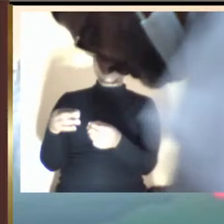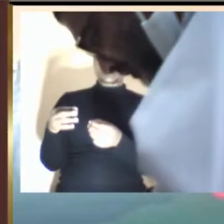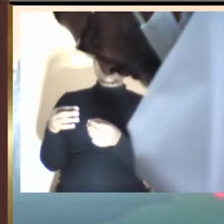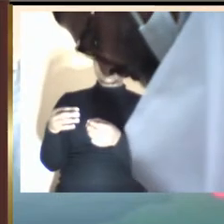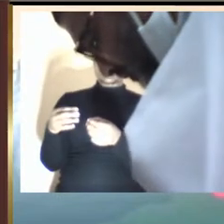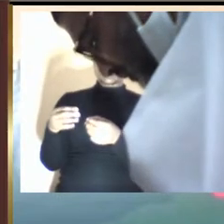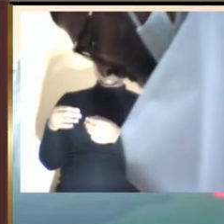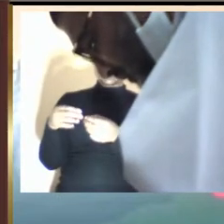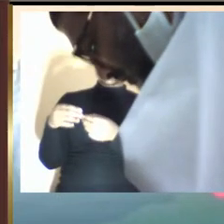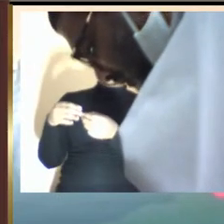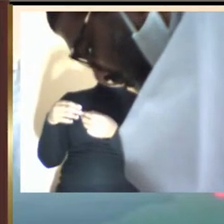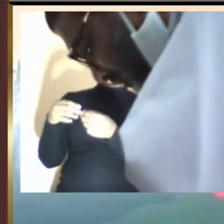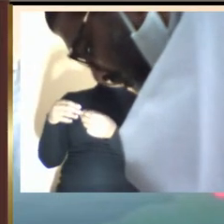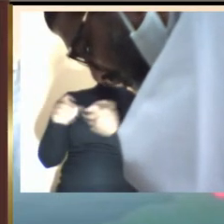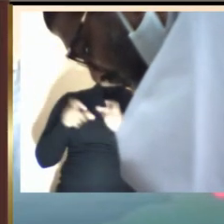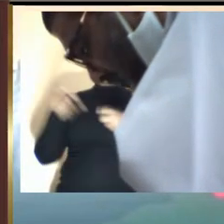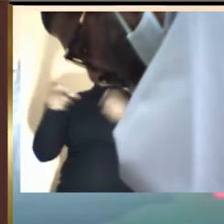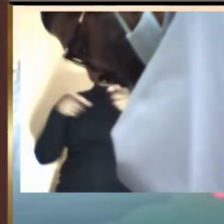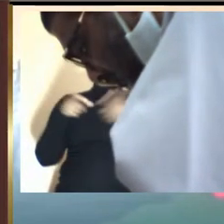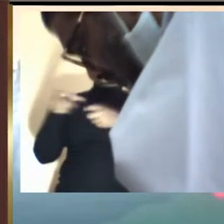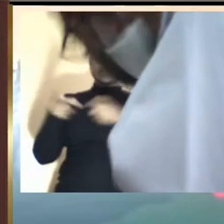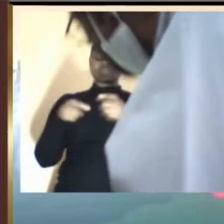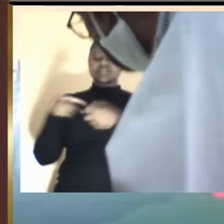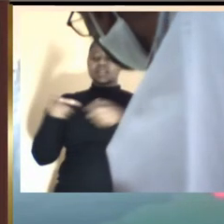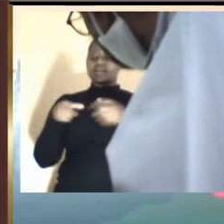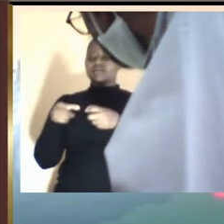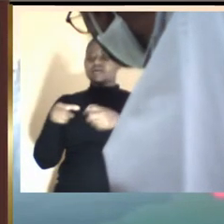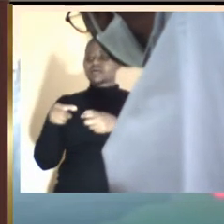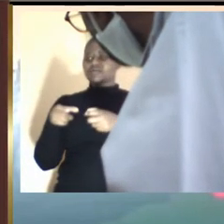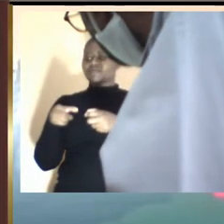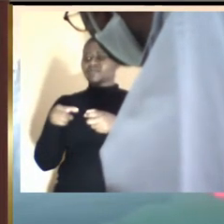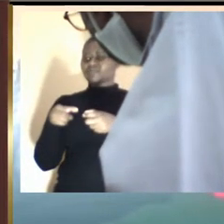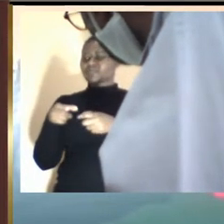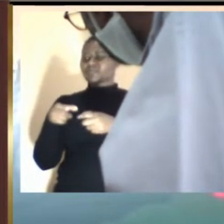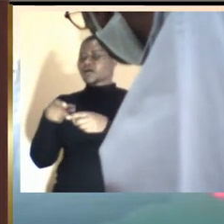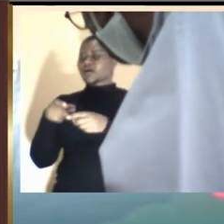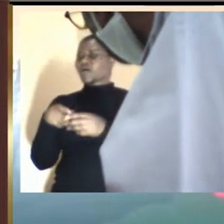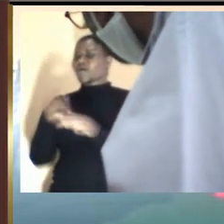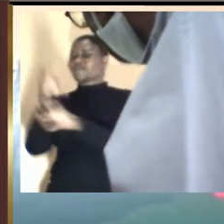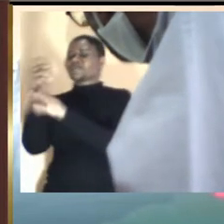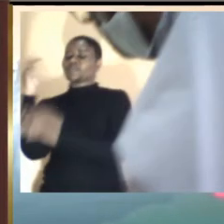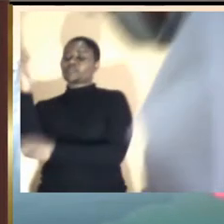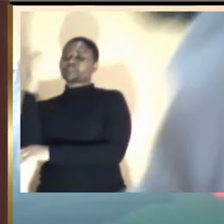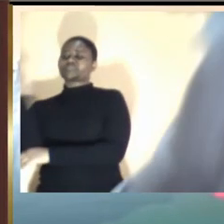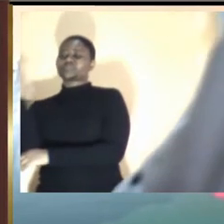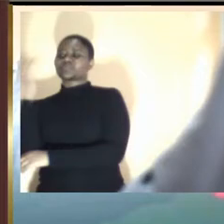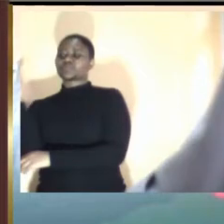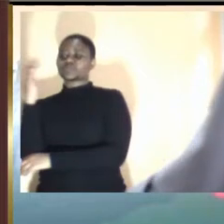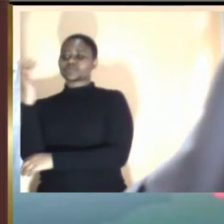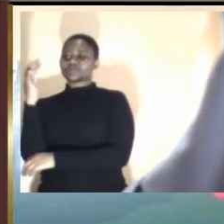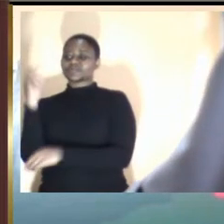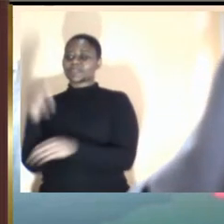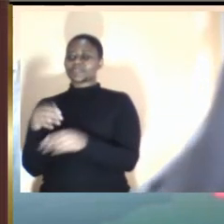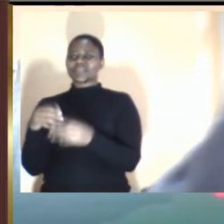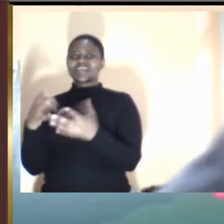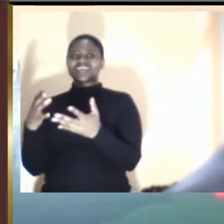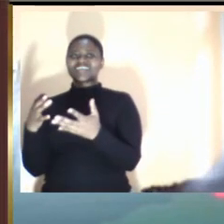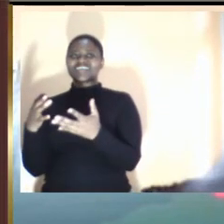and mapping, controlling of alien plants, thinning of bush, encroaching species